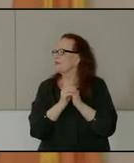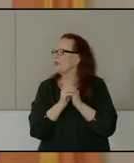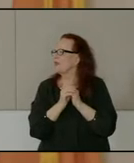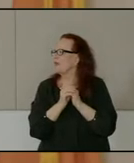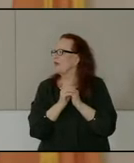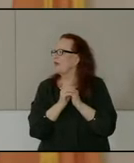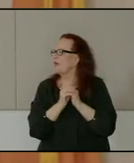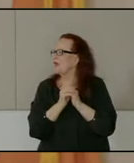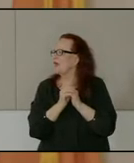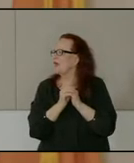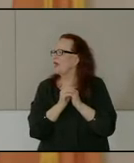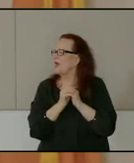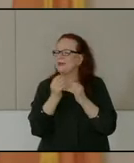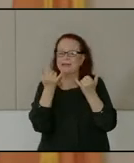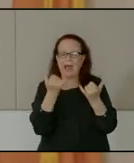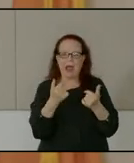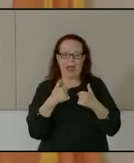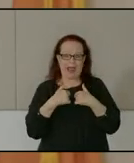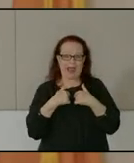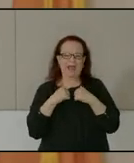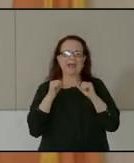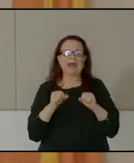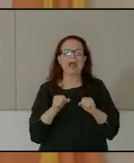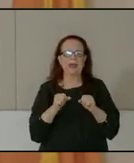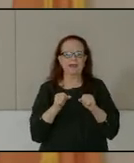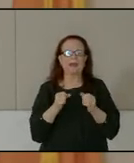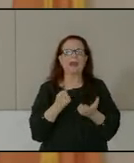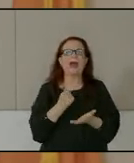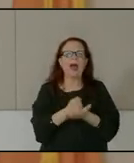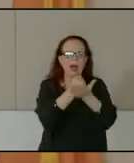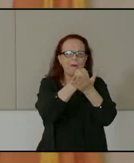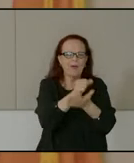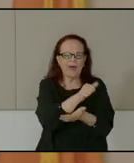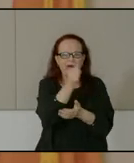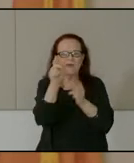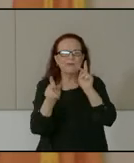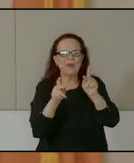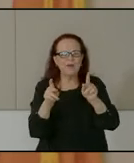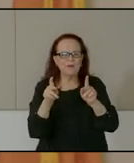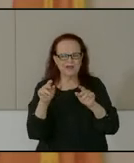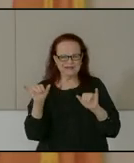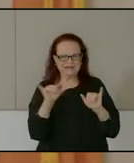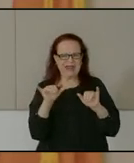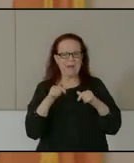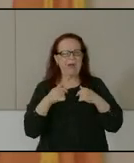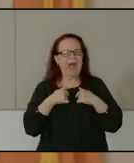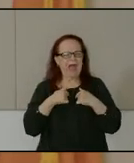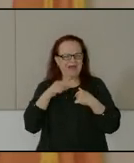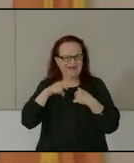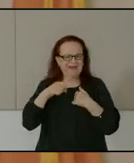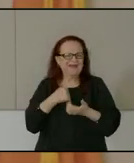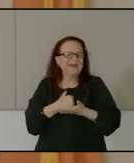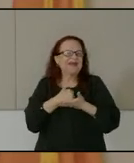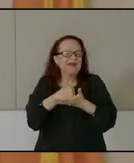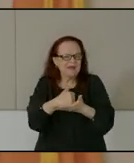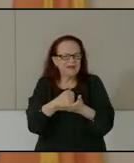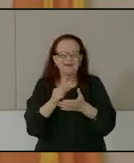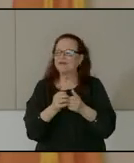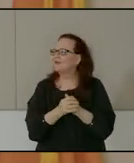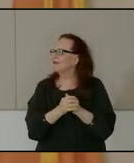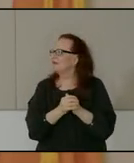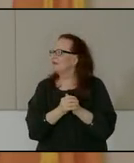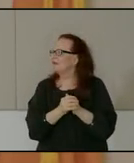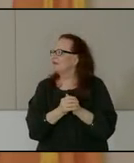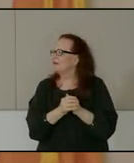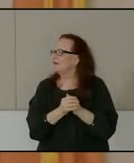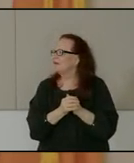make a difference for other people who we need. I also interested in growing. Now my position